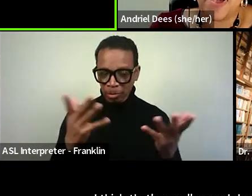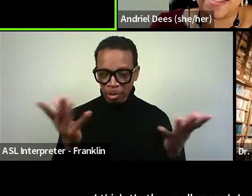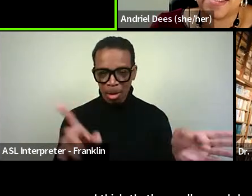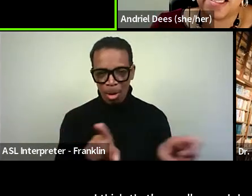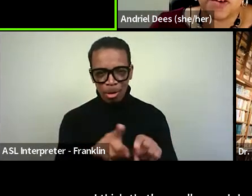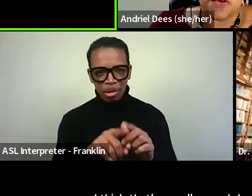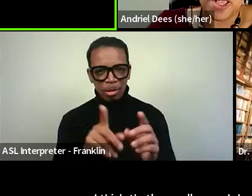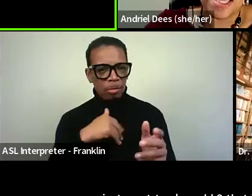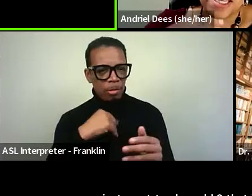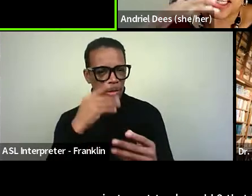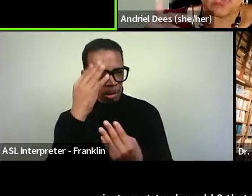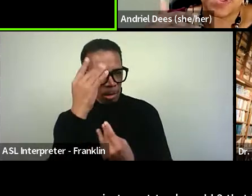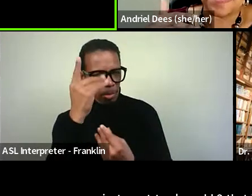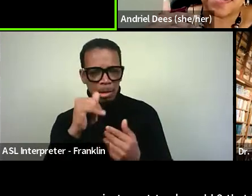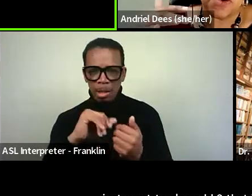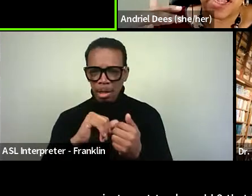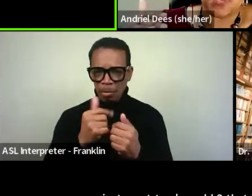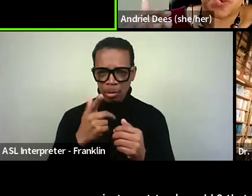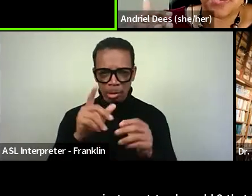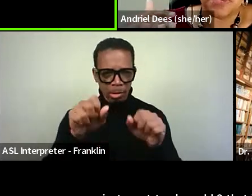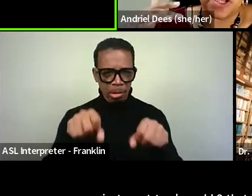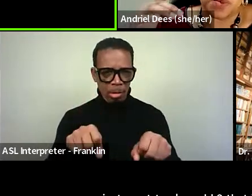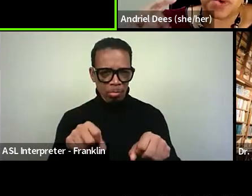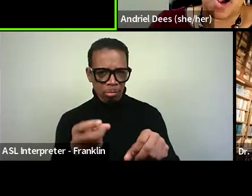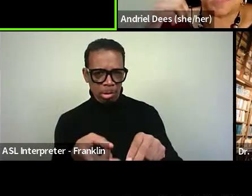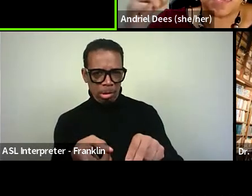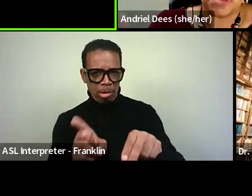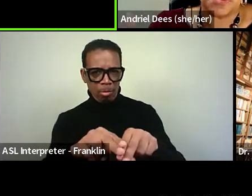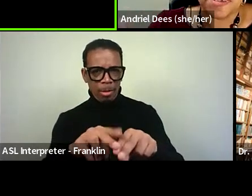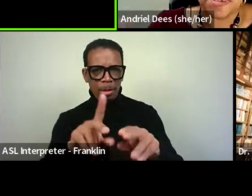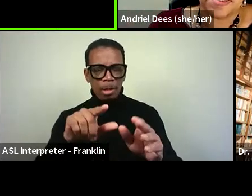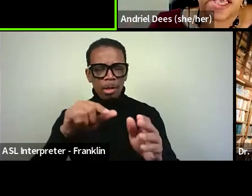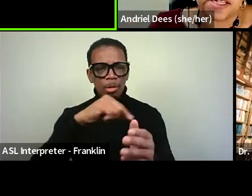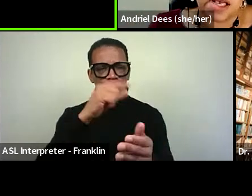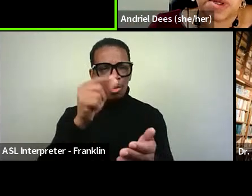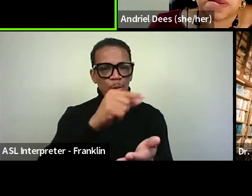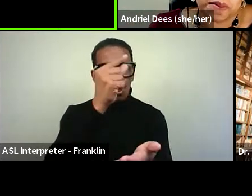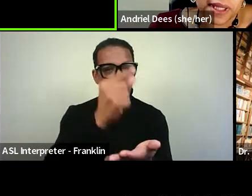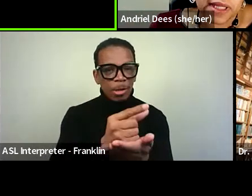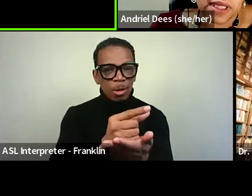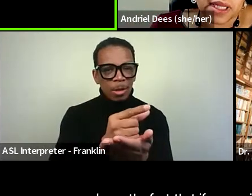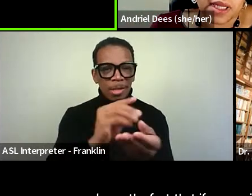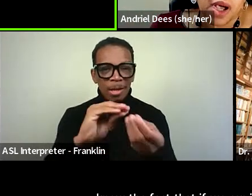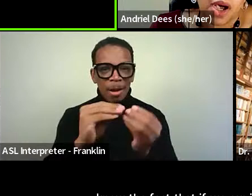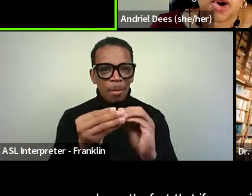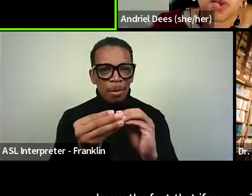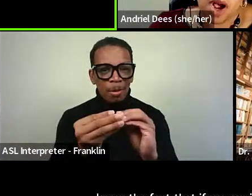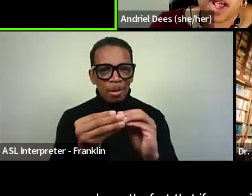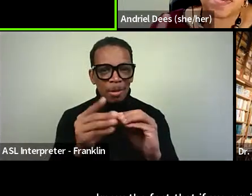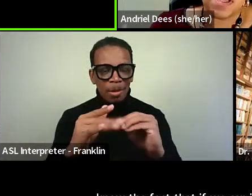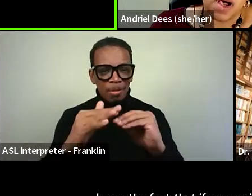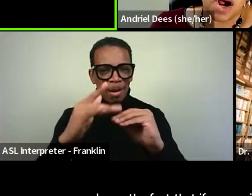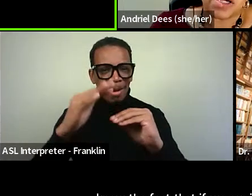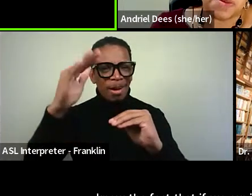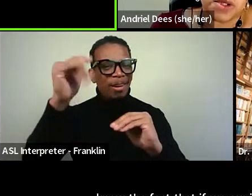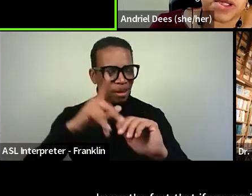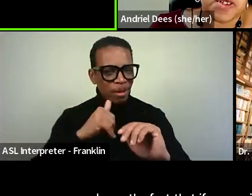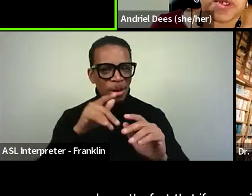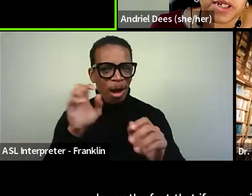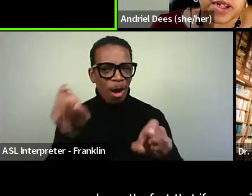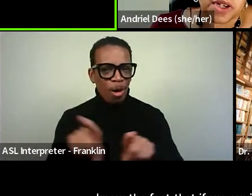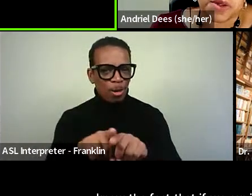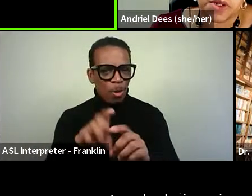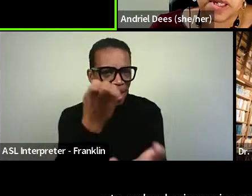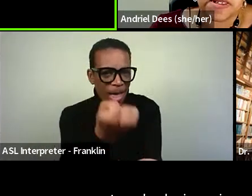the fact that if we can increase the graduation rate, we're also increasing economic mobility across our